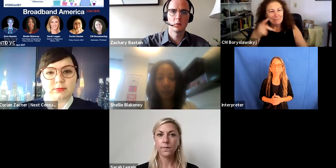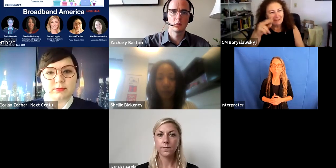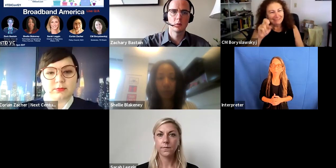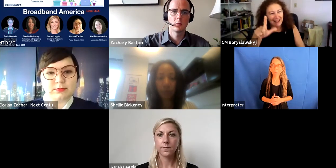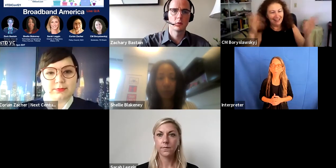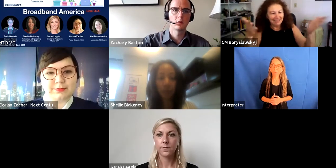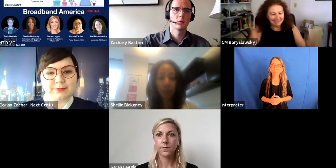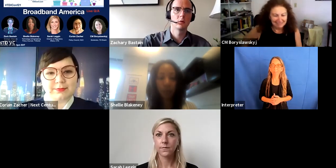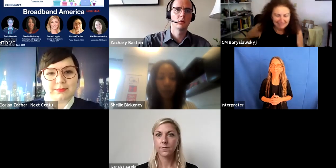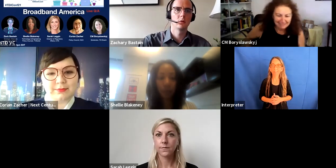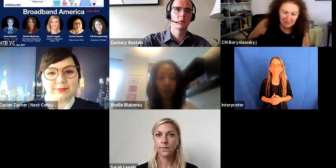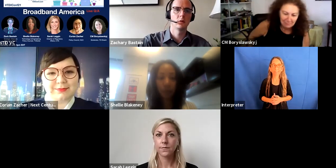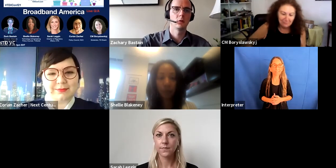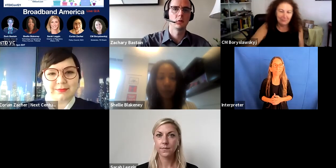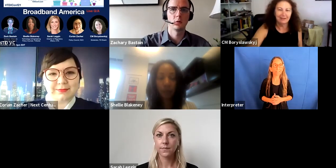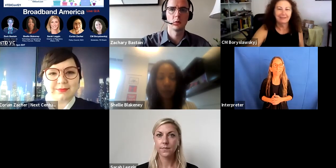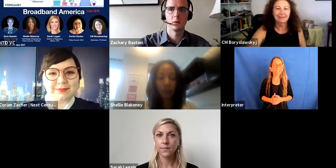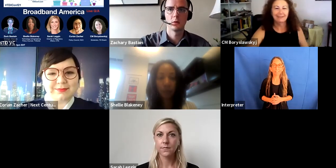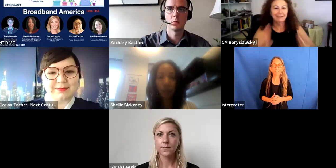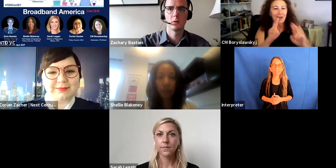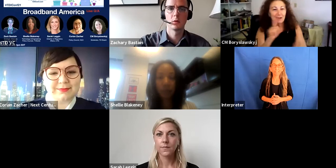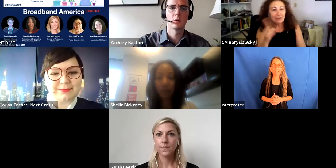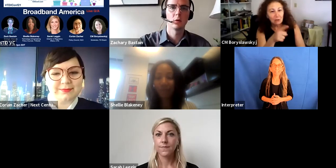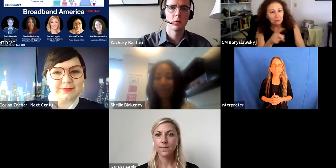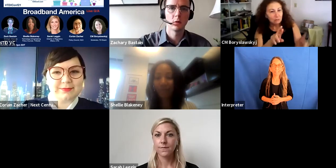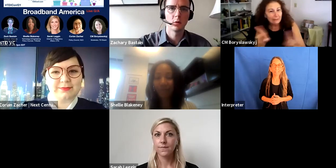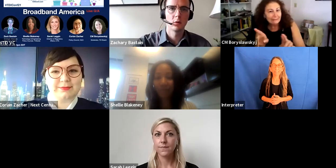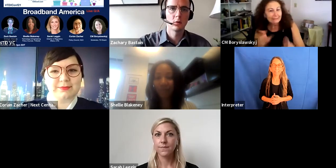All right, well, welcome. Welcome to this panel.